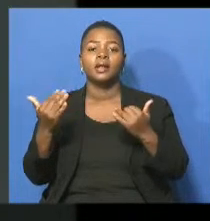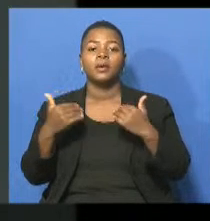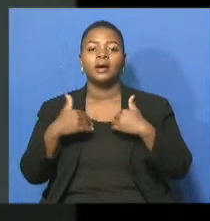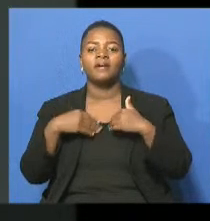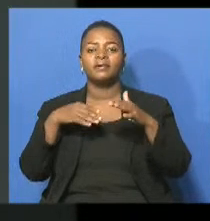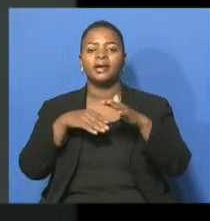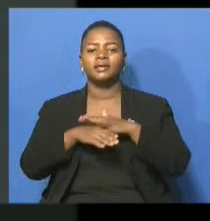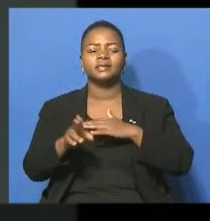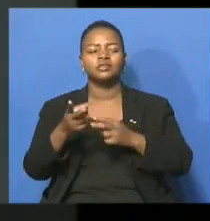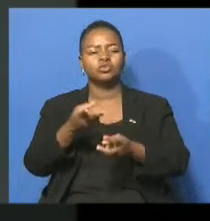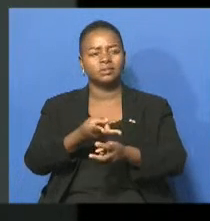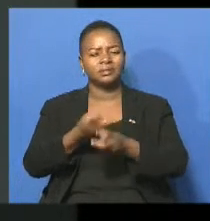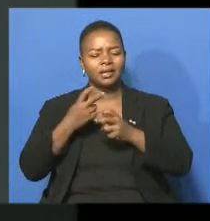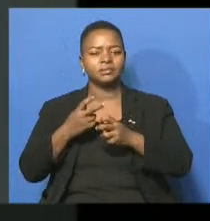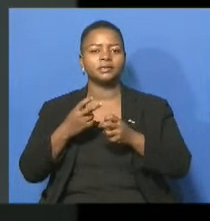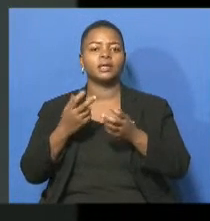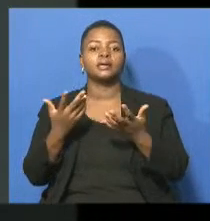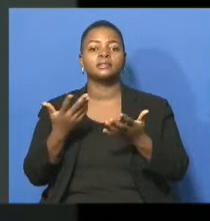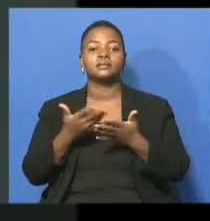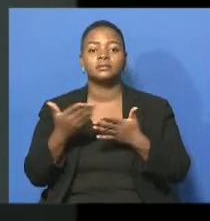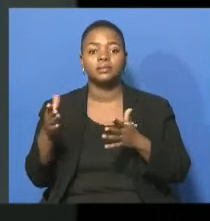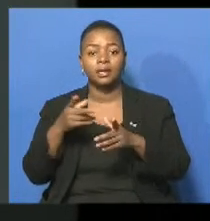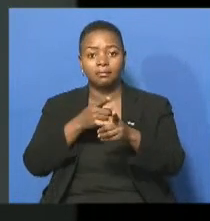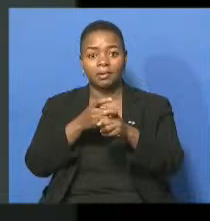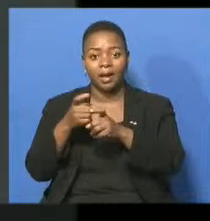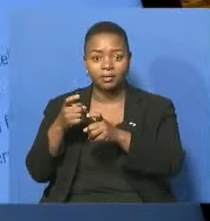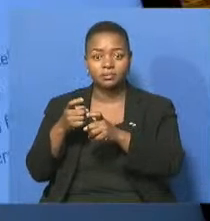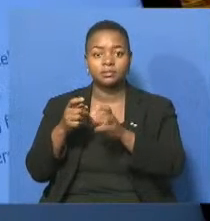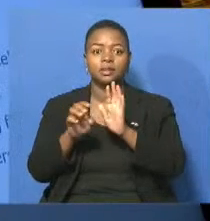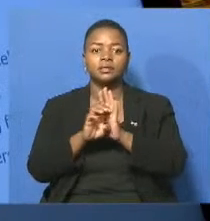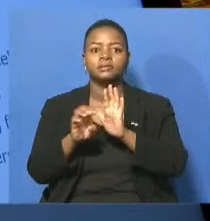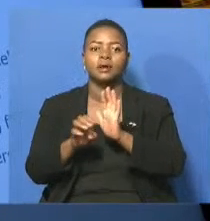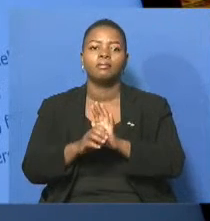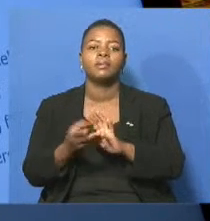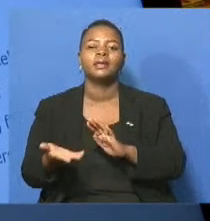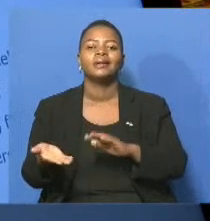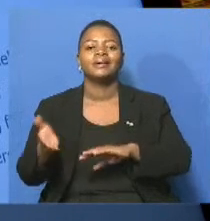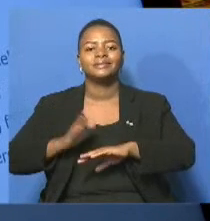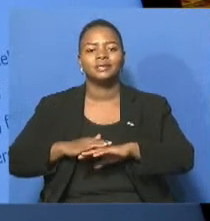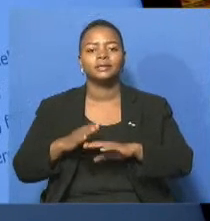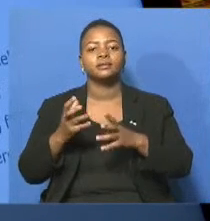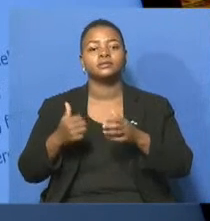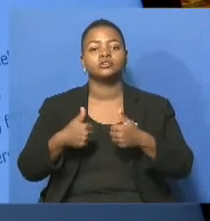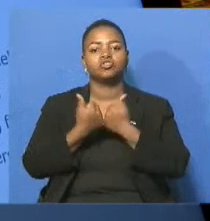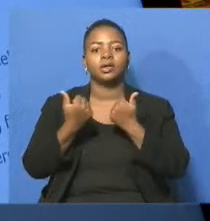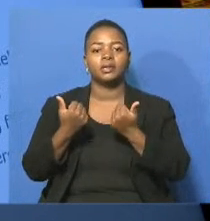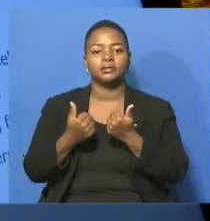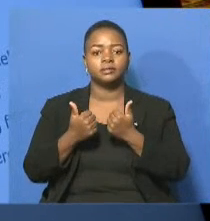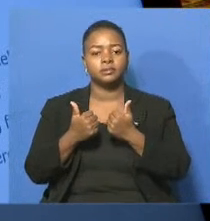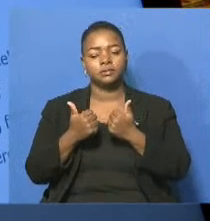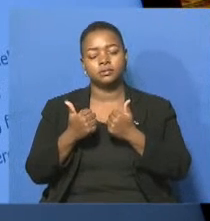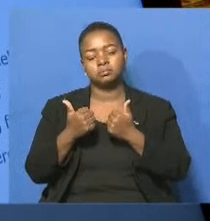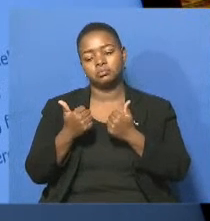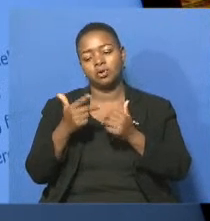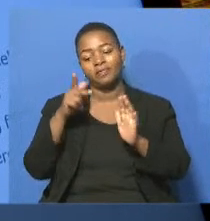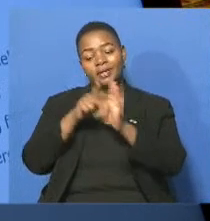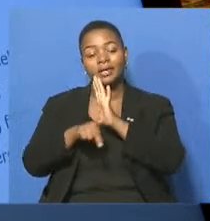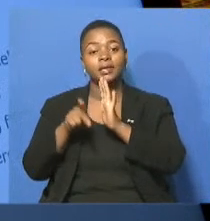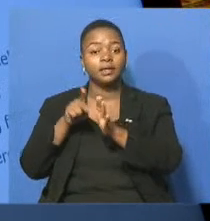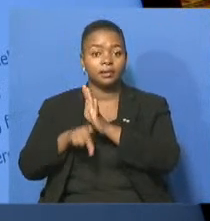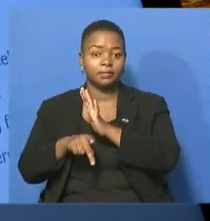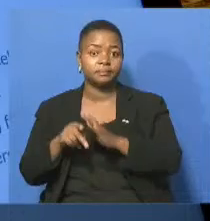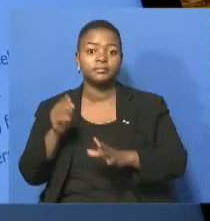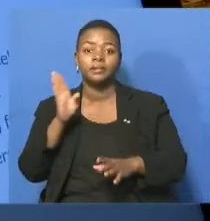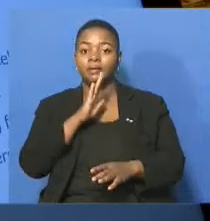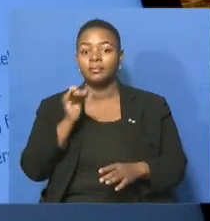to dangerous weapons such as firearms does increase the risk of murder-suicides. Because